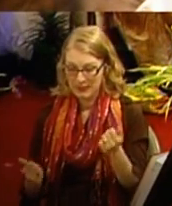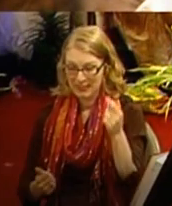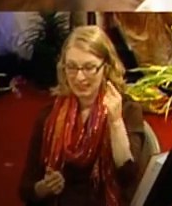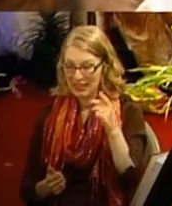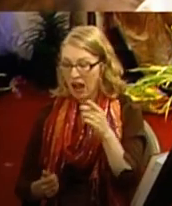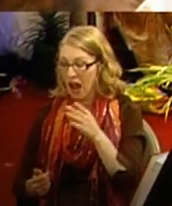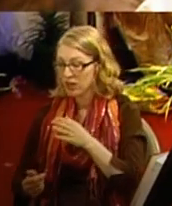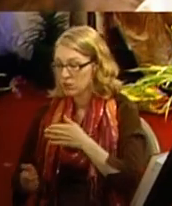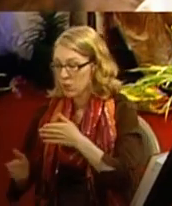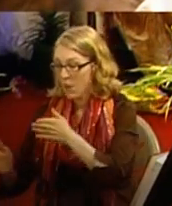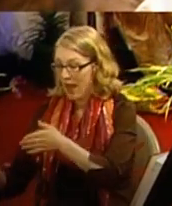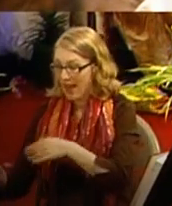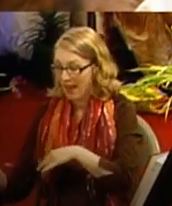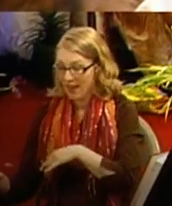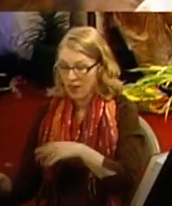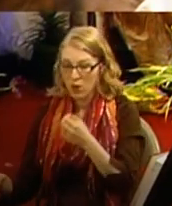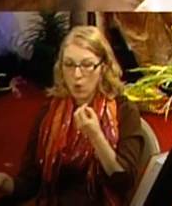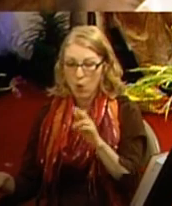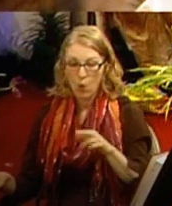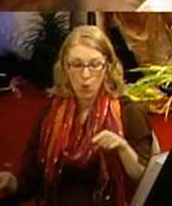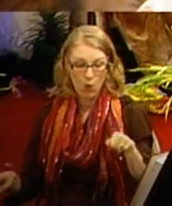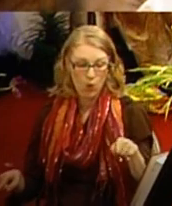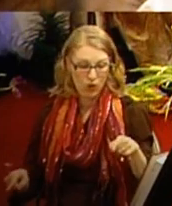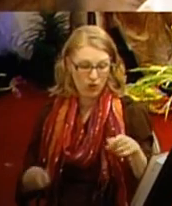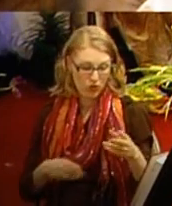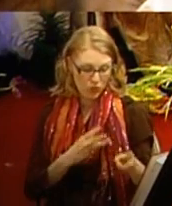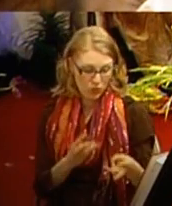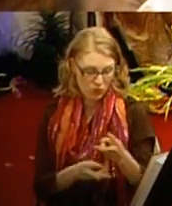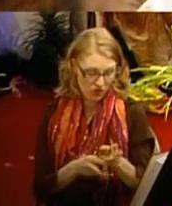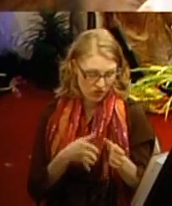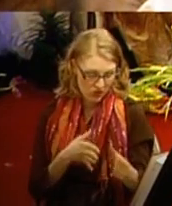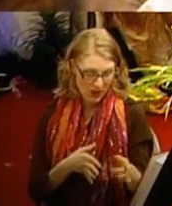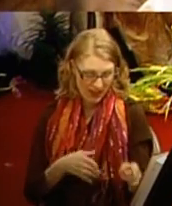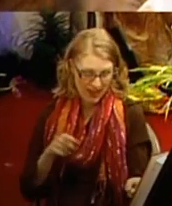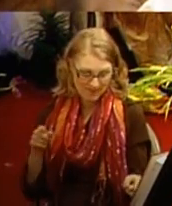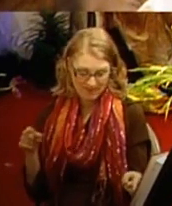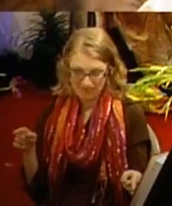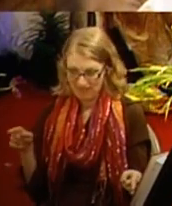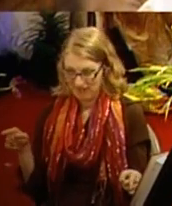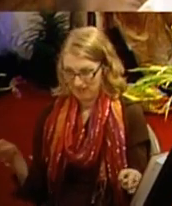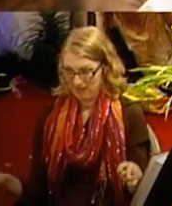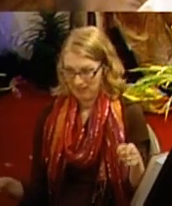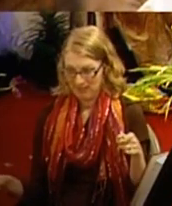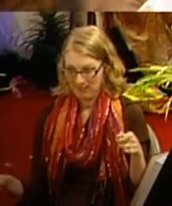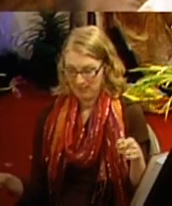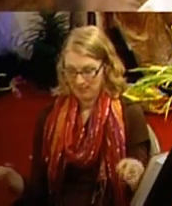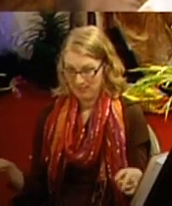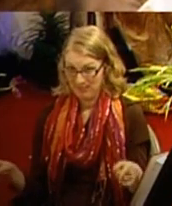God's way or the way of the world. You see?